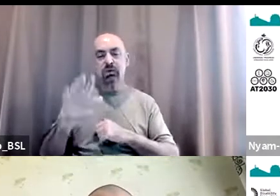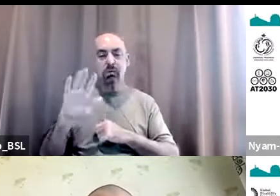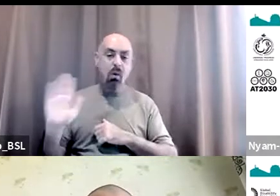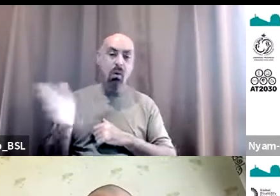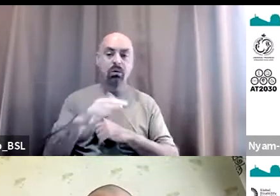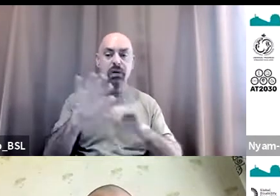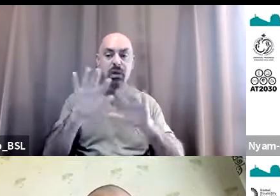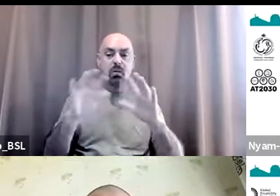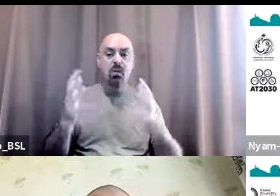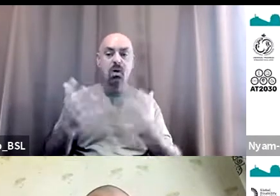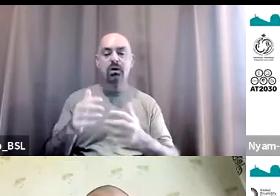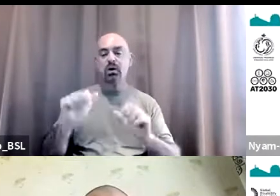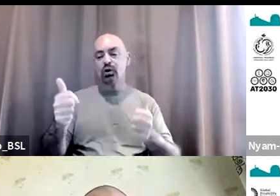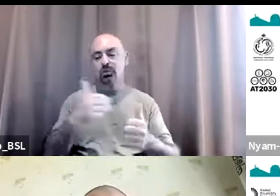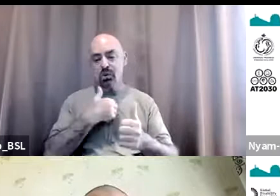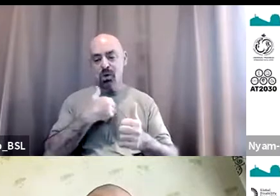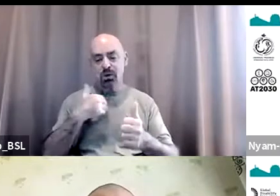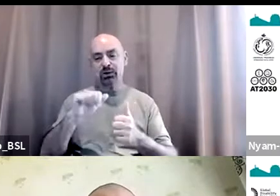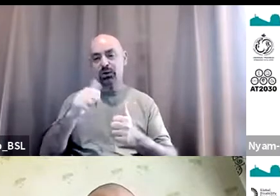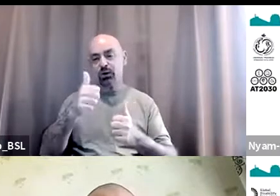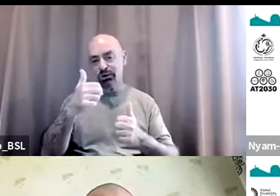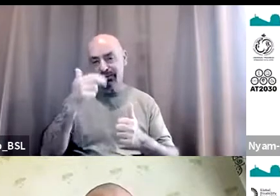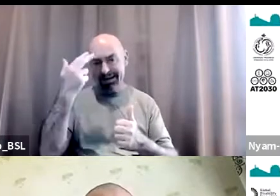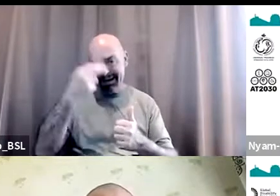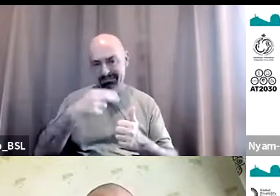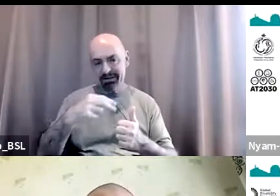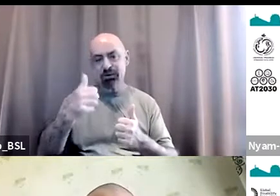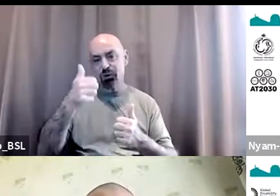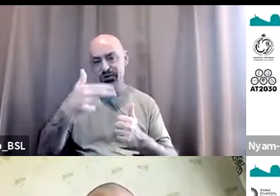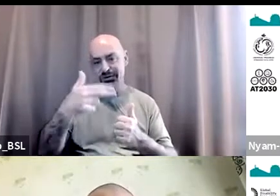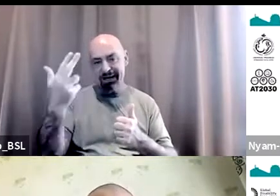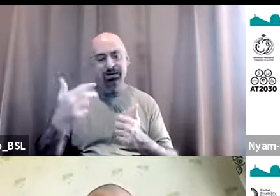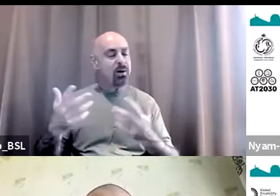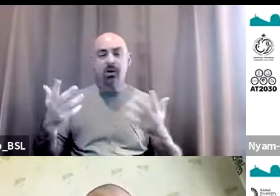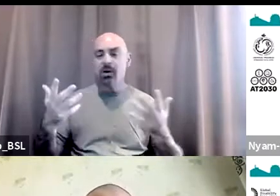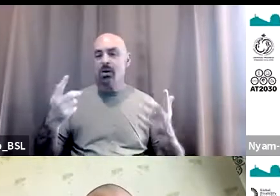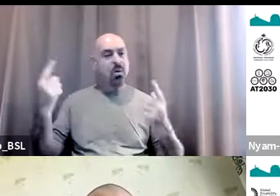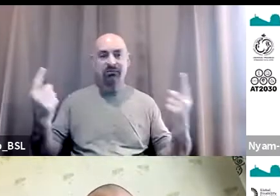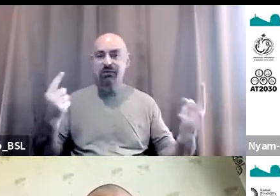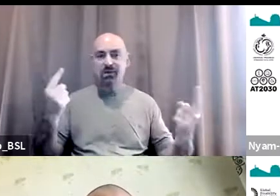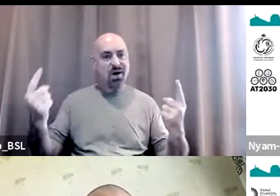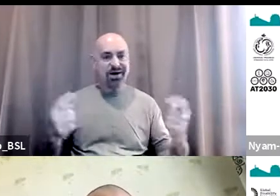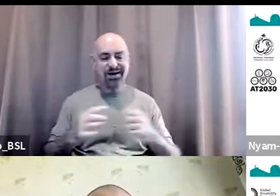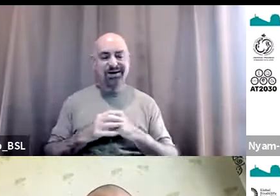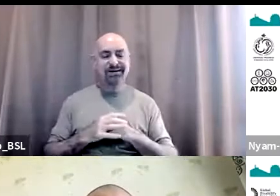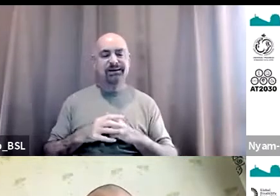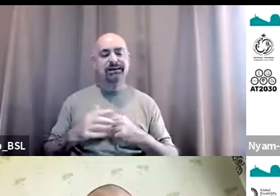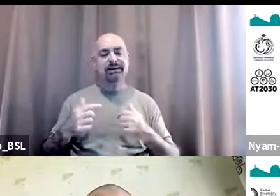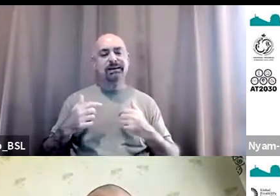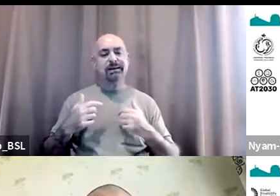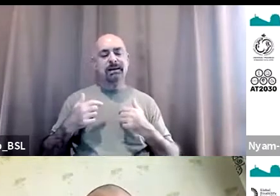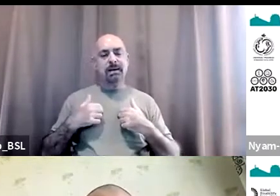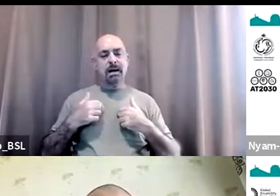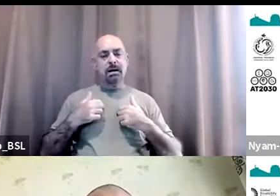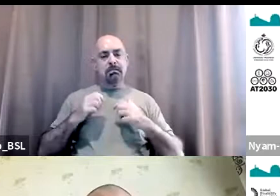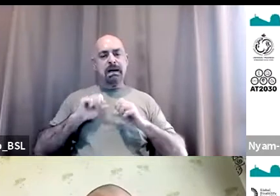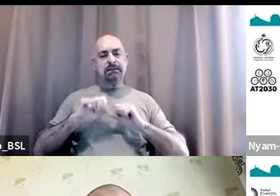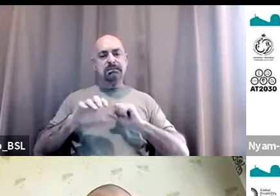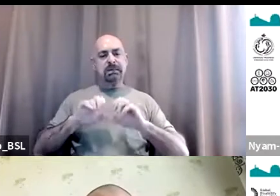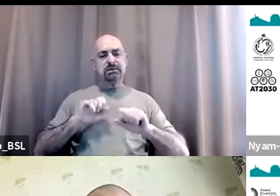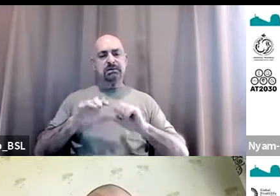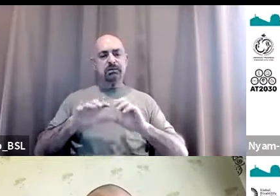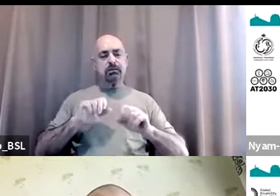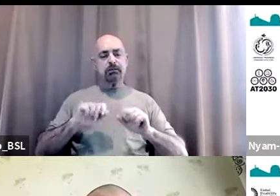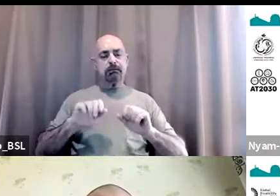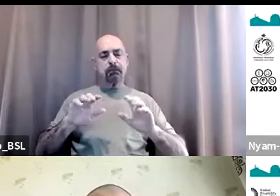morning, good evening, good day from wherever you are. My following speech will be introduced